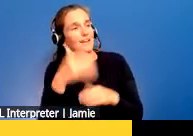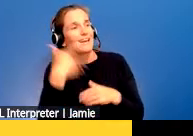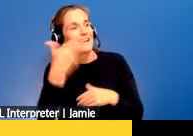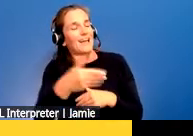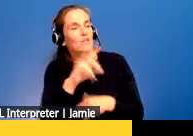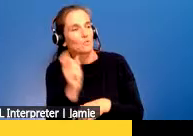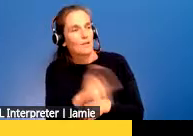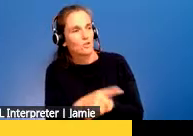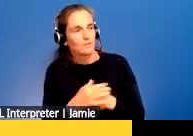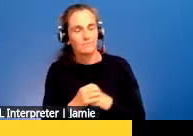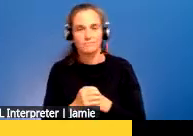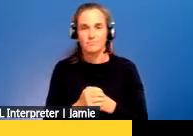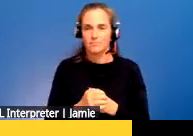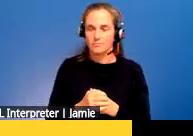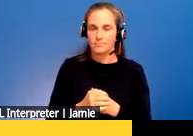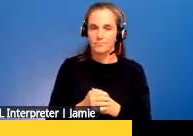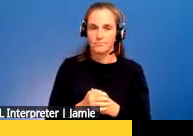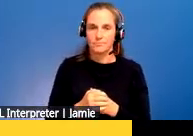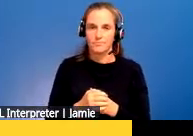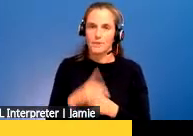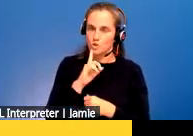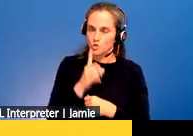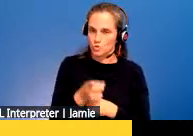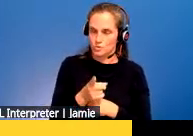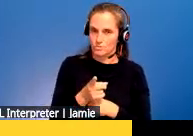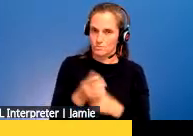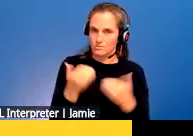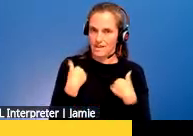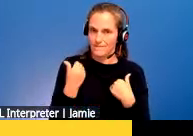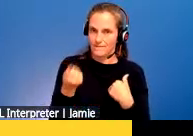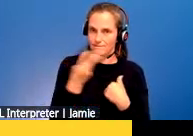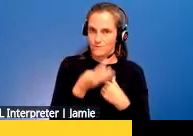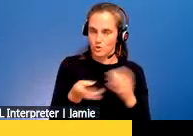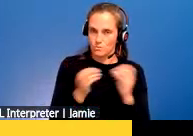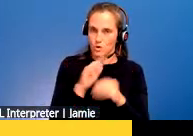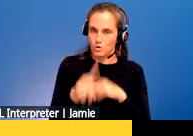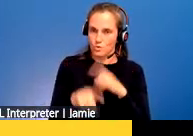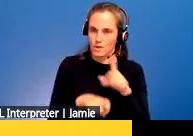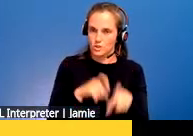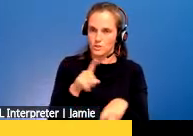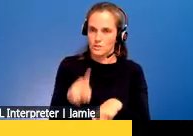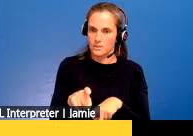Sure. We have a couple more questions.